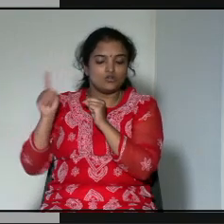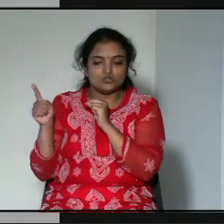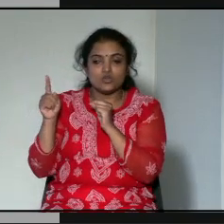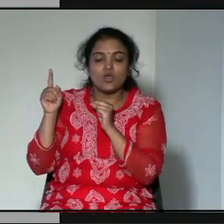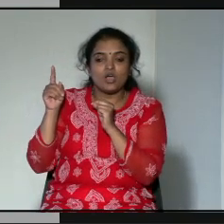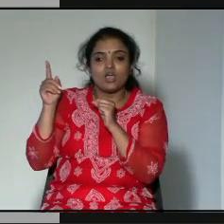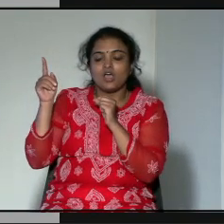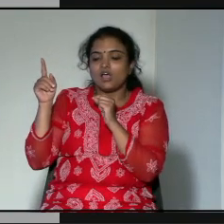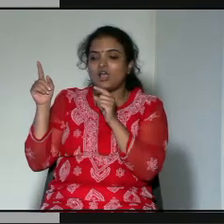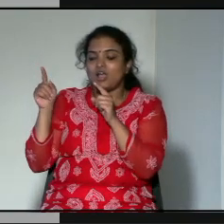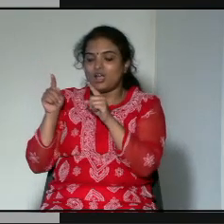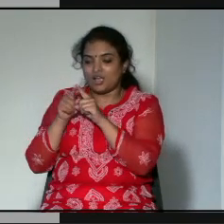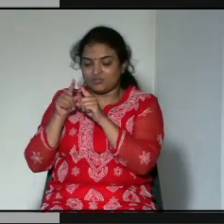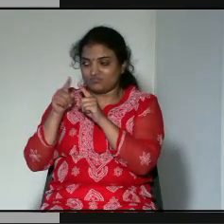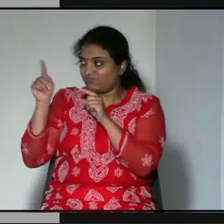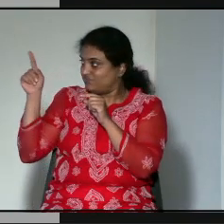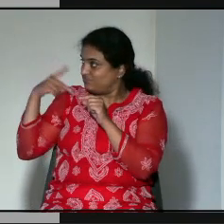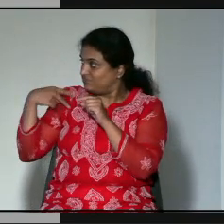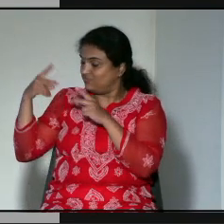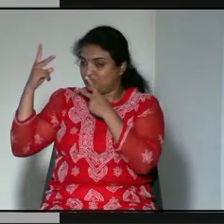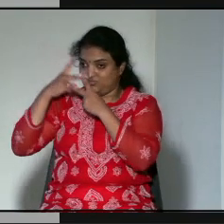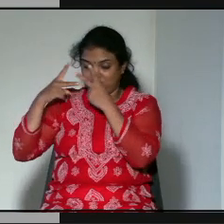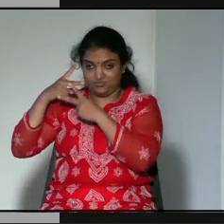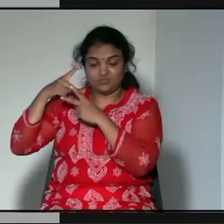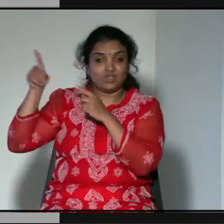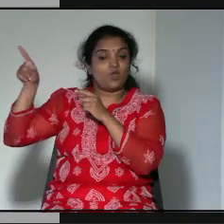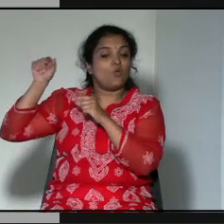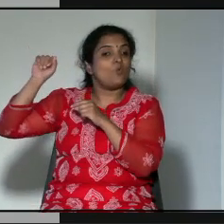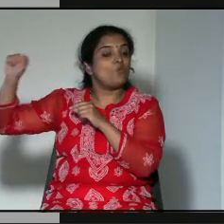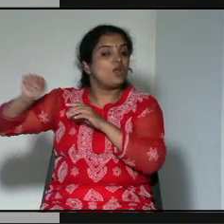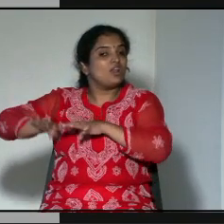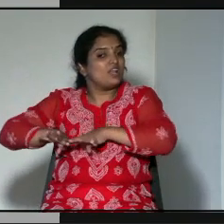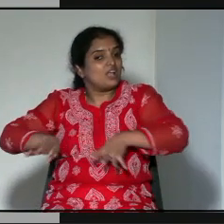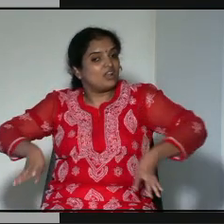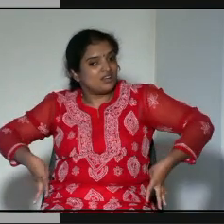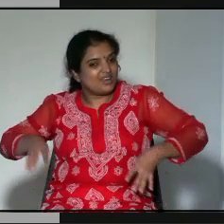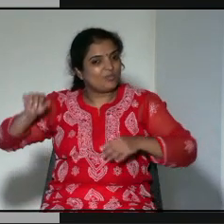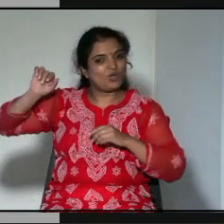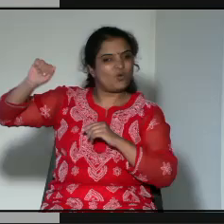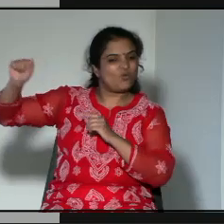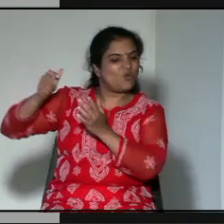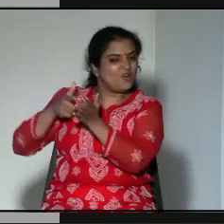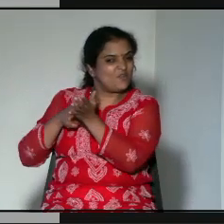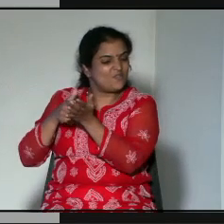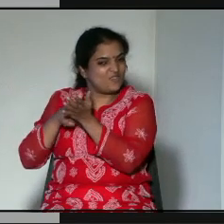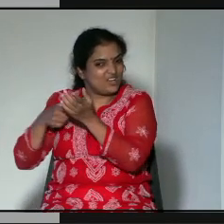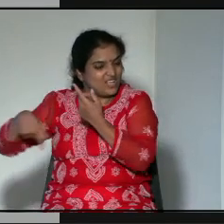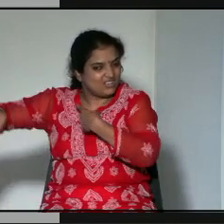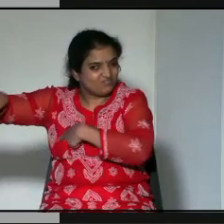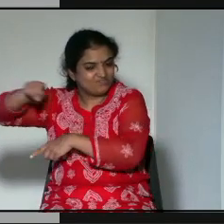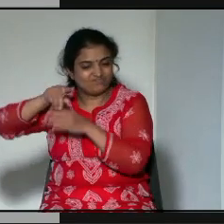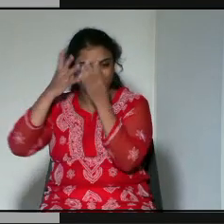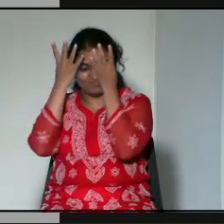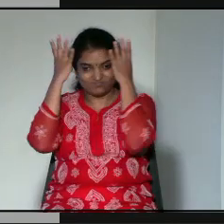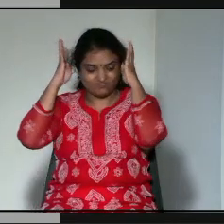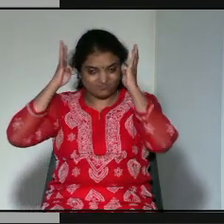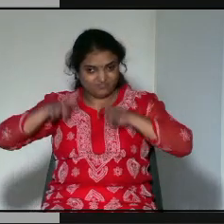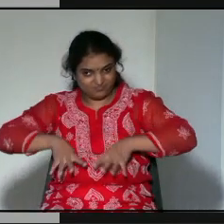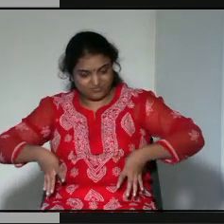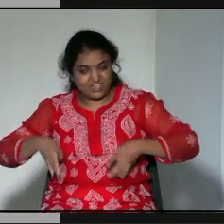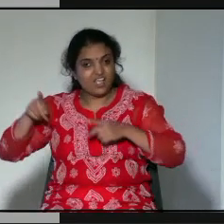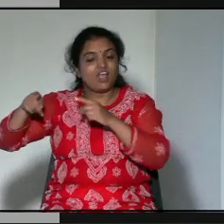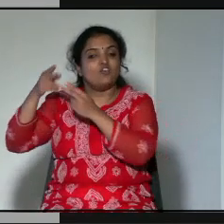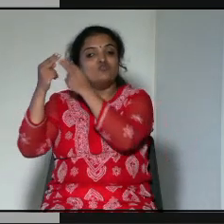In the book that emerged from these travels, Vishwakarma Shundhane, later translated into English, In Search of